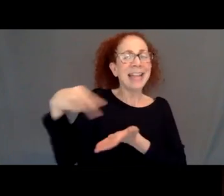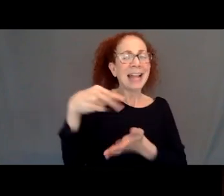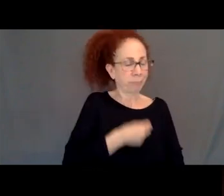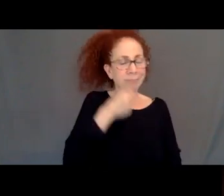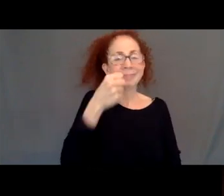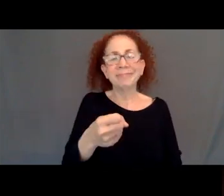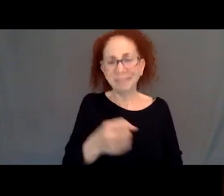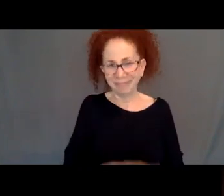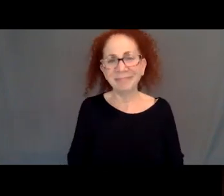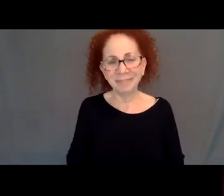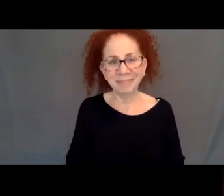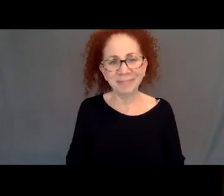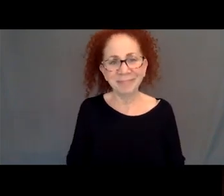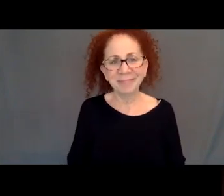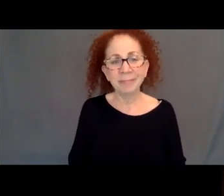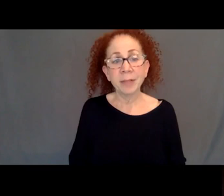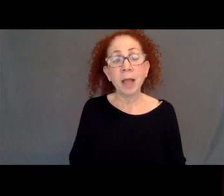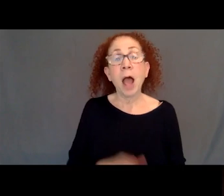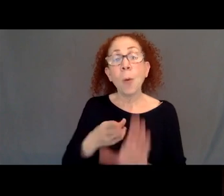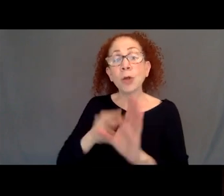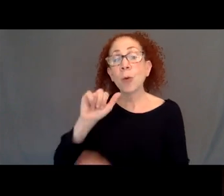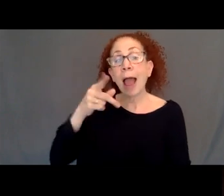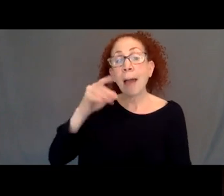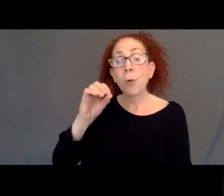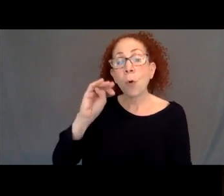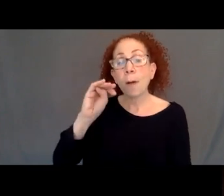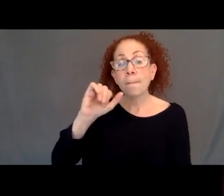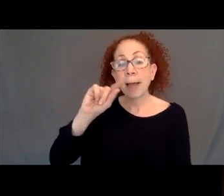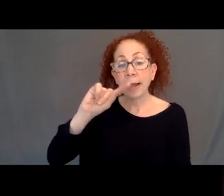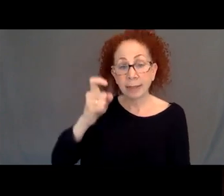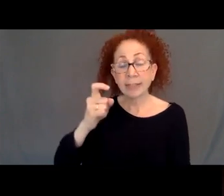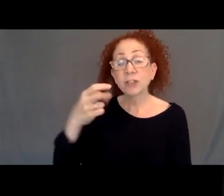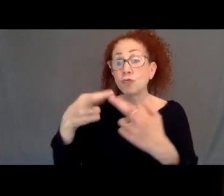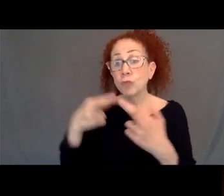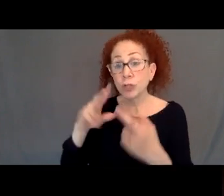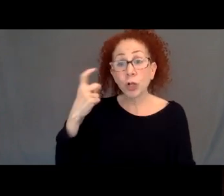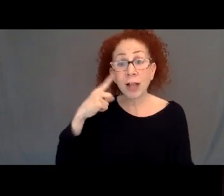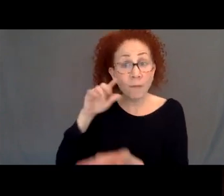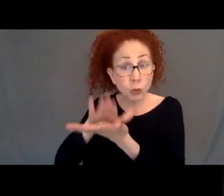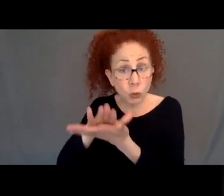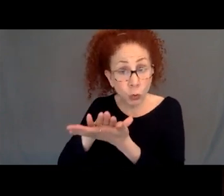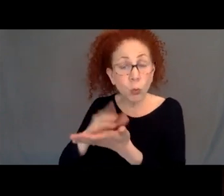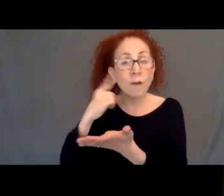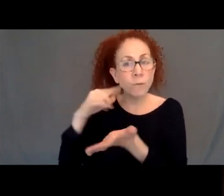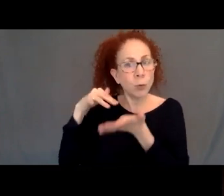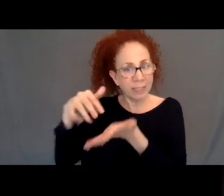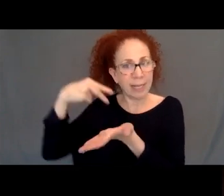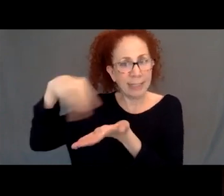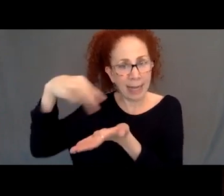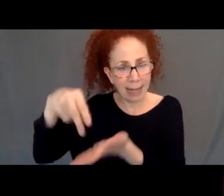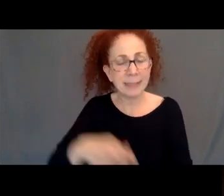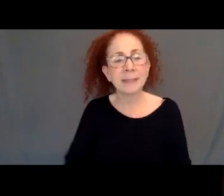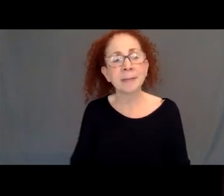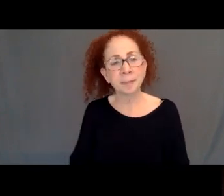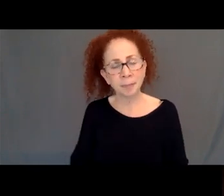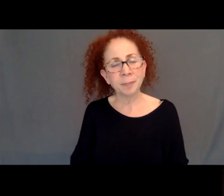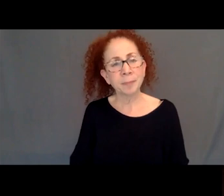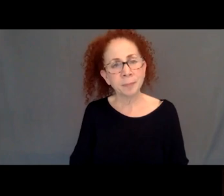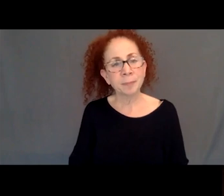I went to Appomattox Regional Governor School to further my studies in dance.